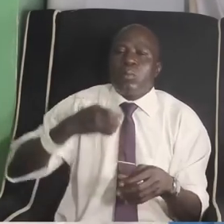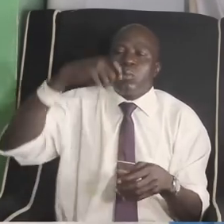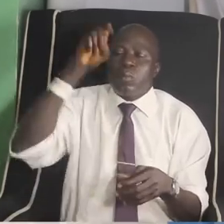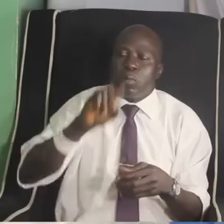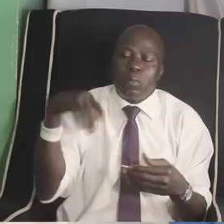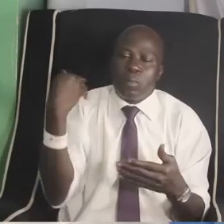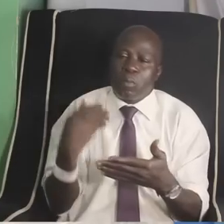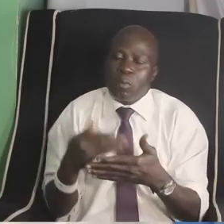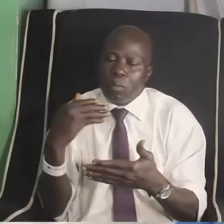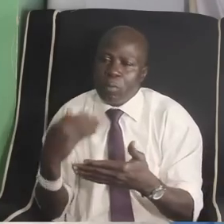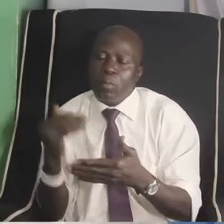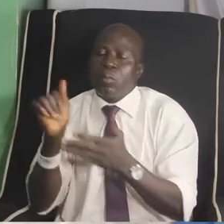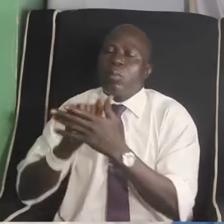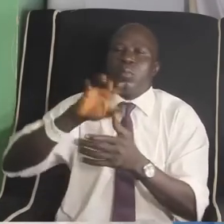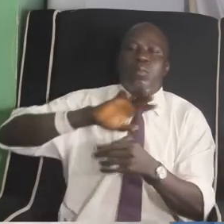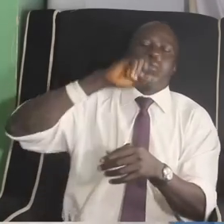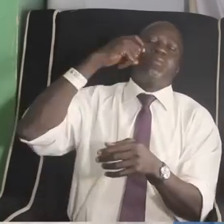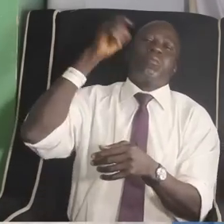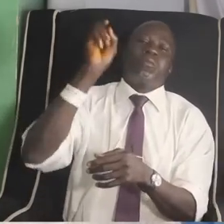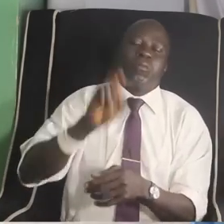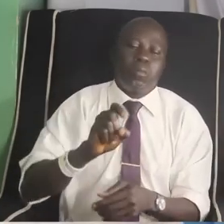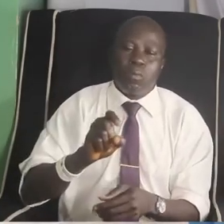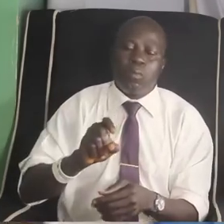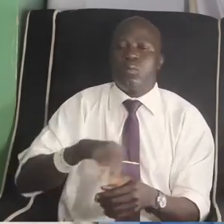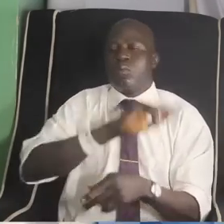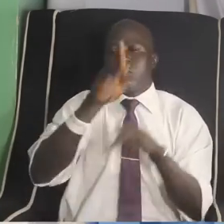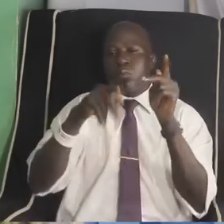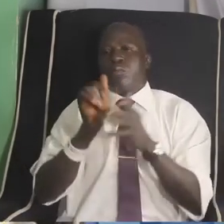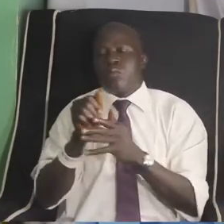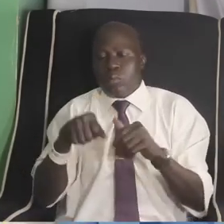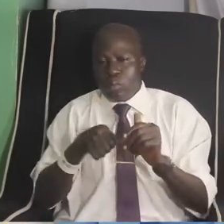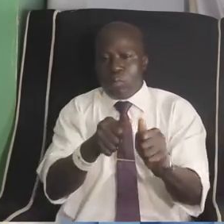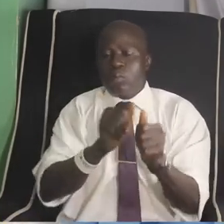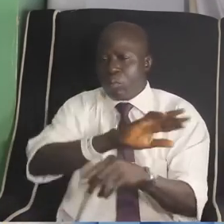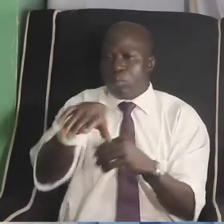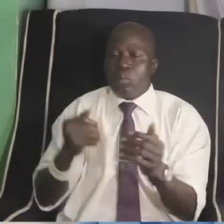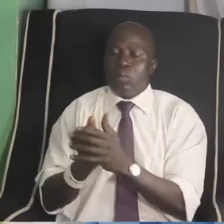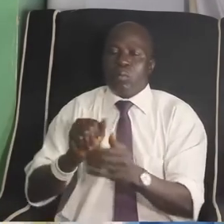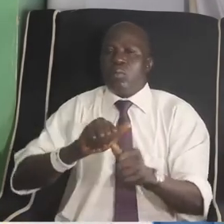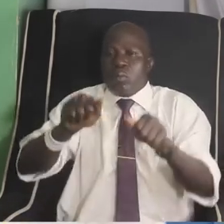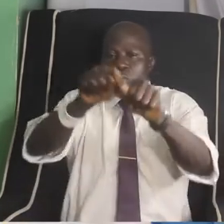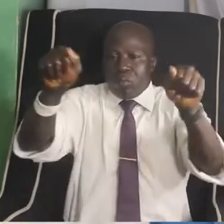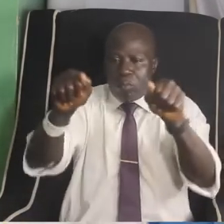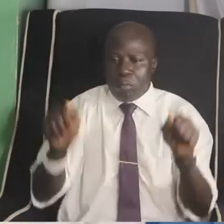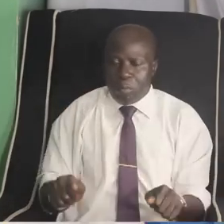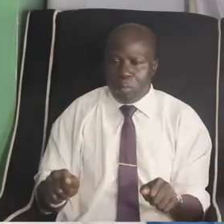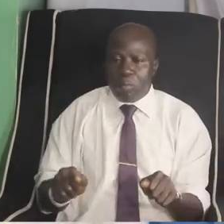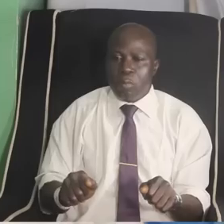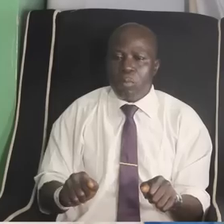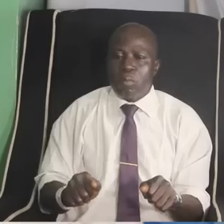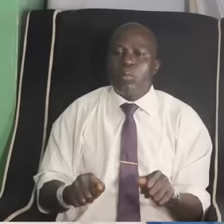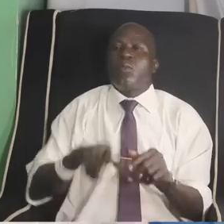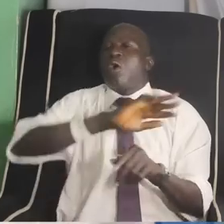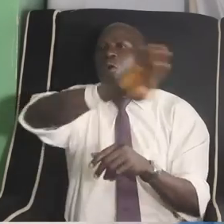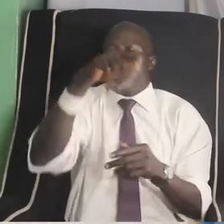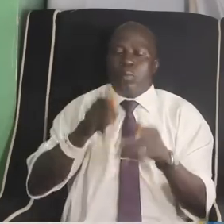money, those of you that follow the word on this altar, those